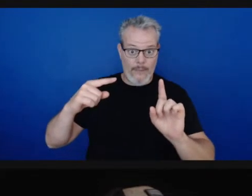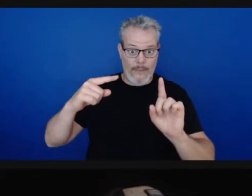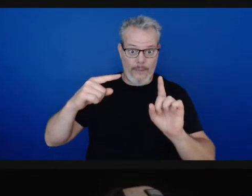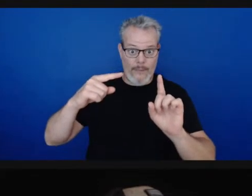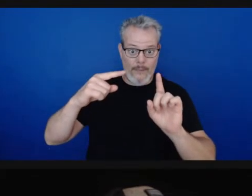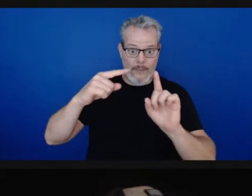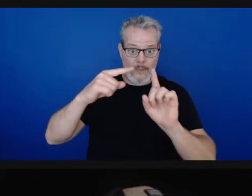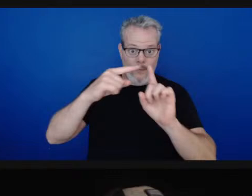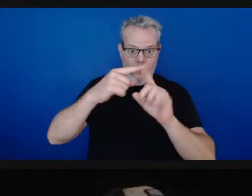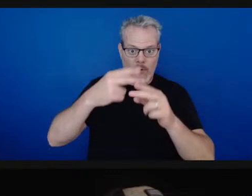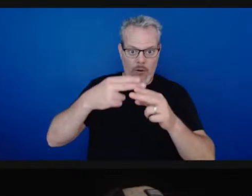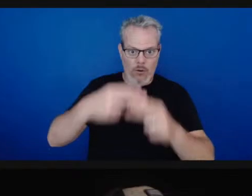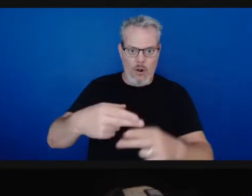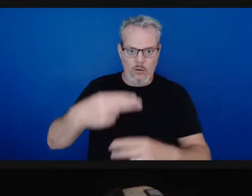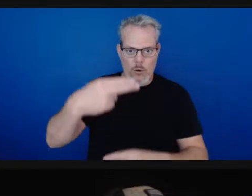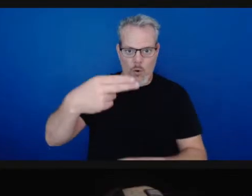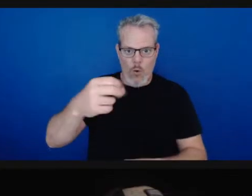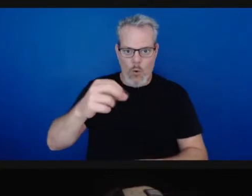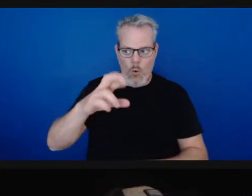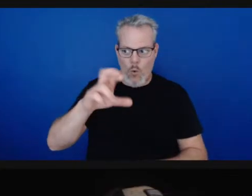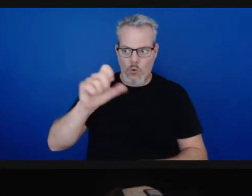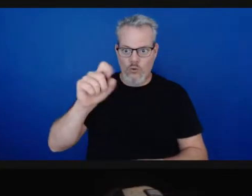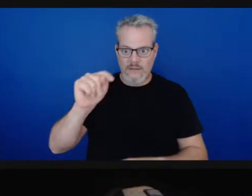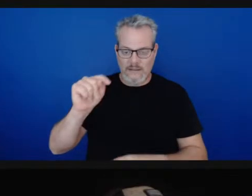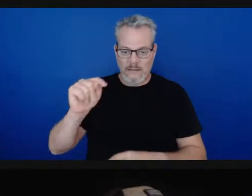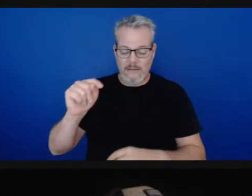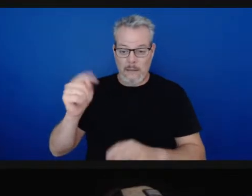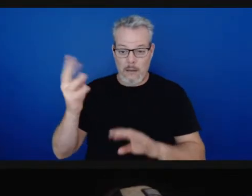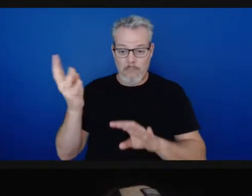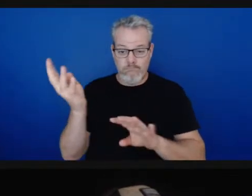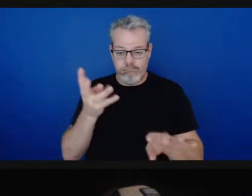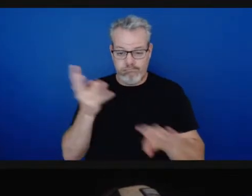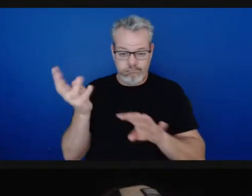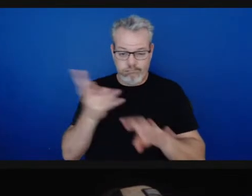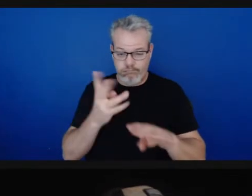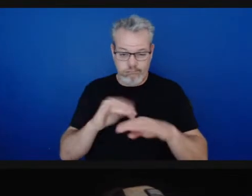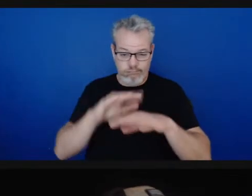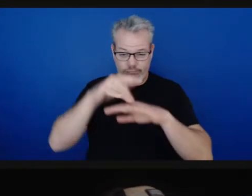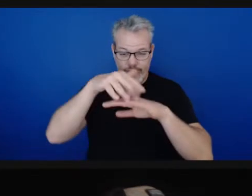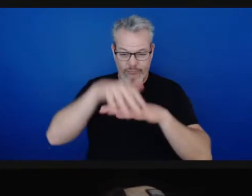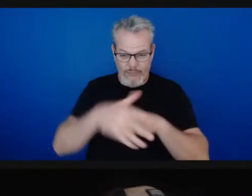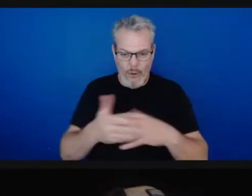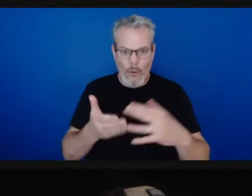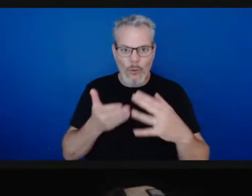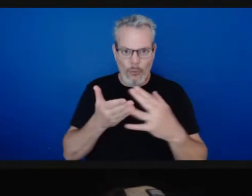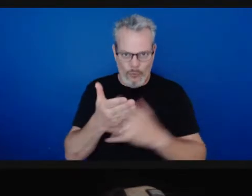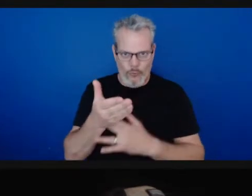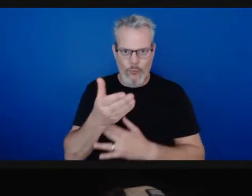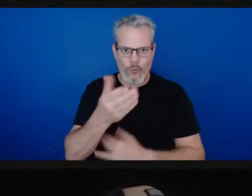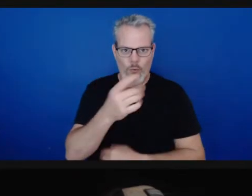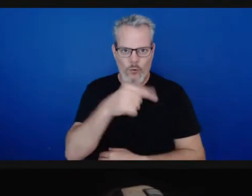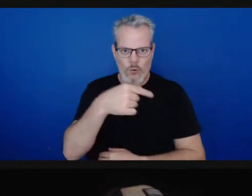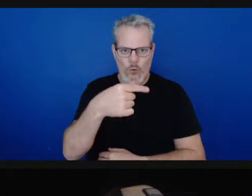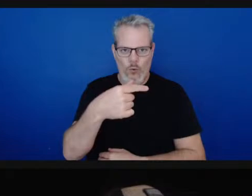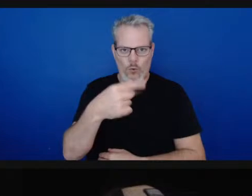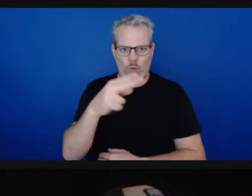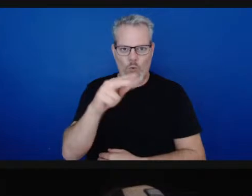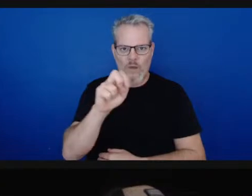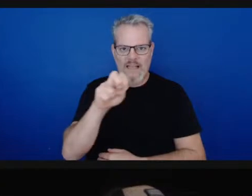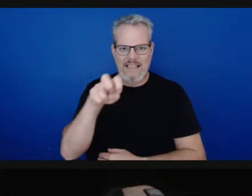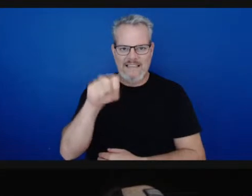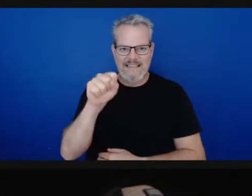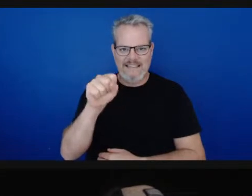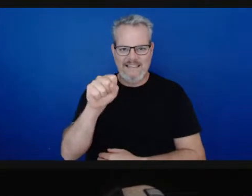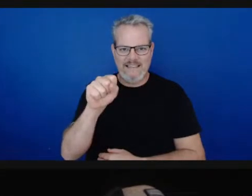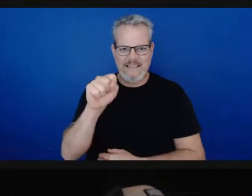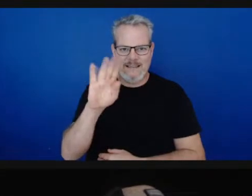by the ocean. The lava flow comes and hits this, diverts through the hot springs. The Queen's Bath was back in here and covers that